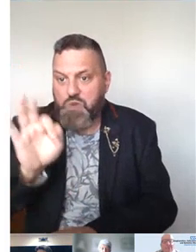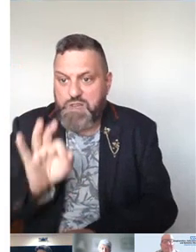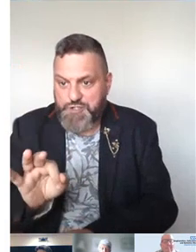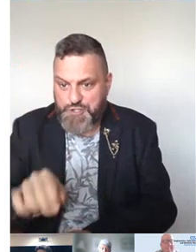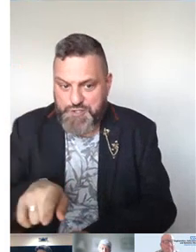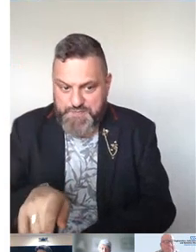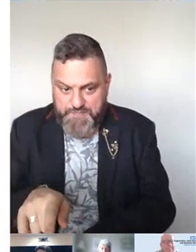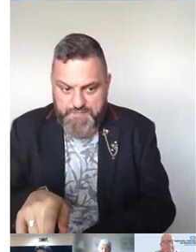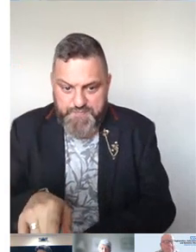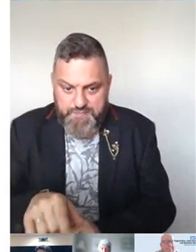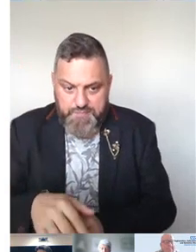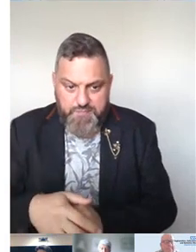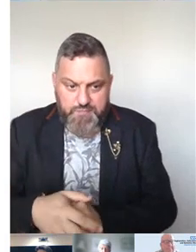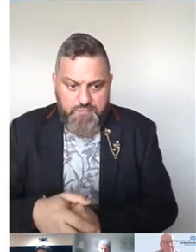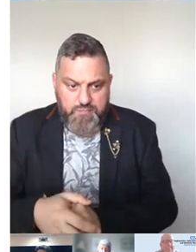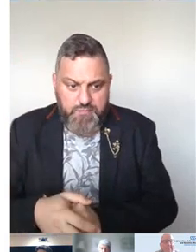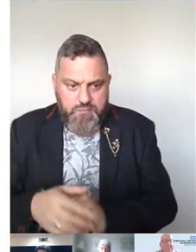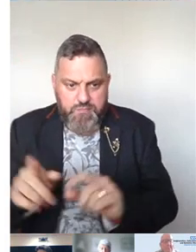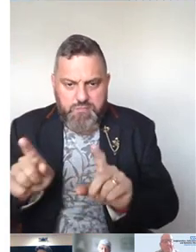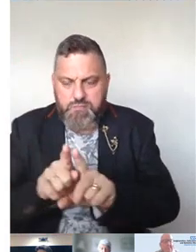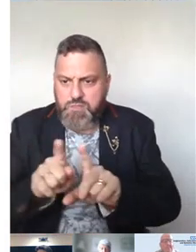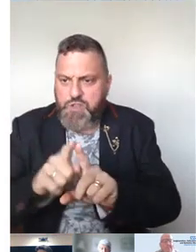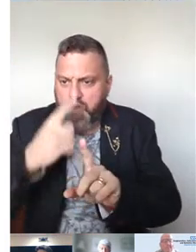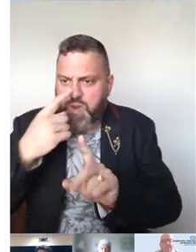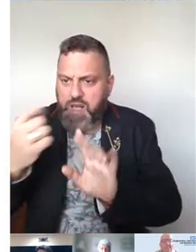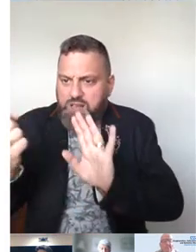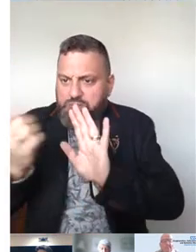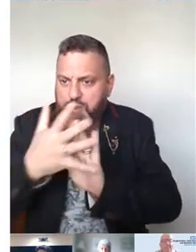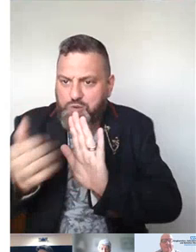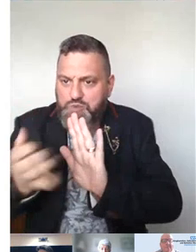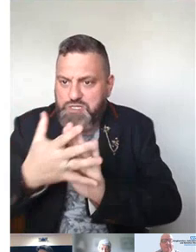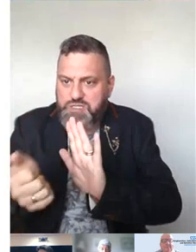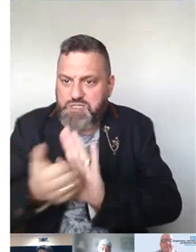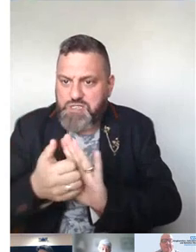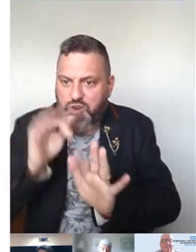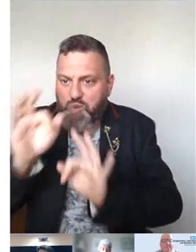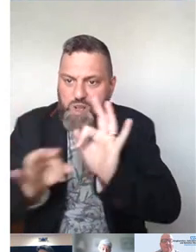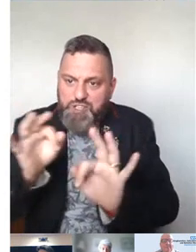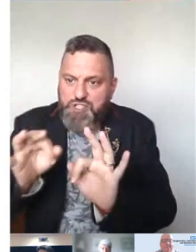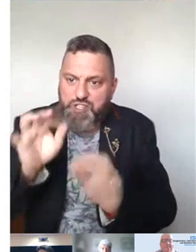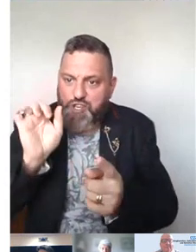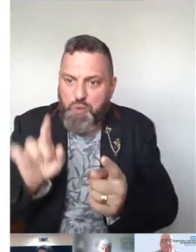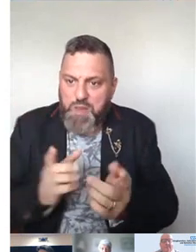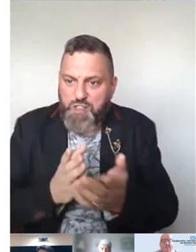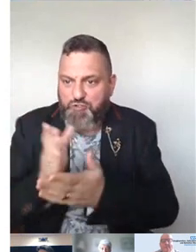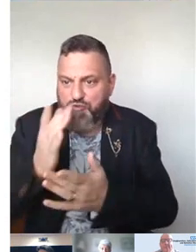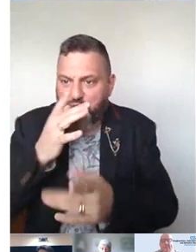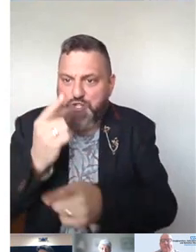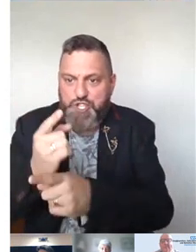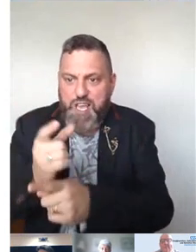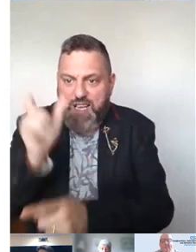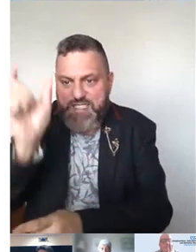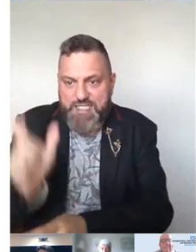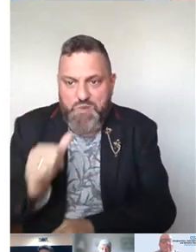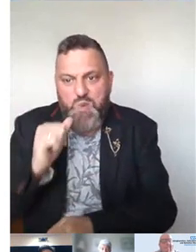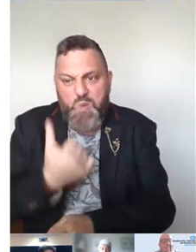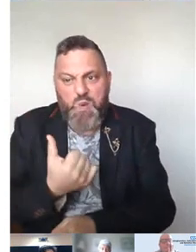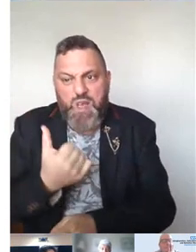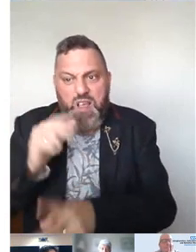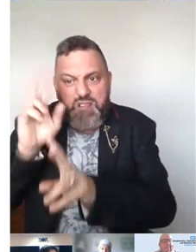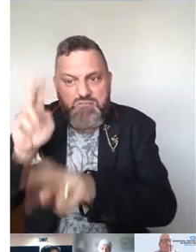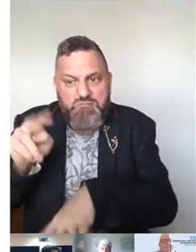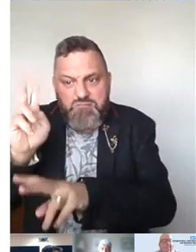of the meeting. You can also post questions and comments in the chat, which we will pick up as we go.